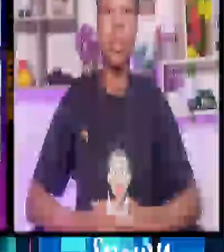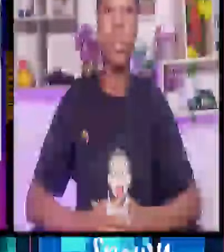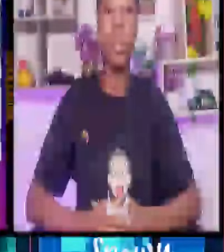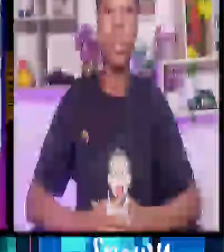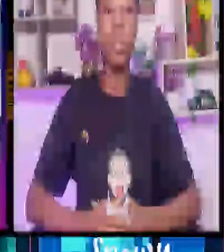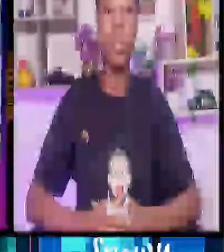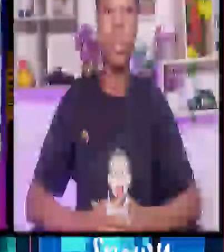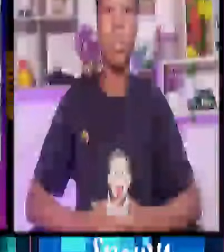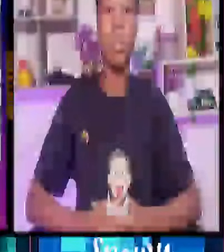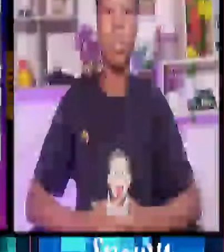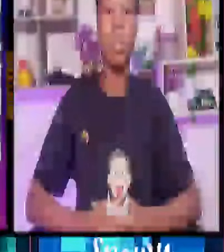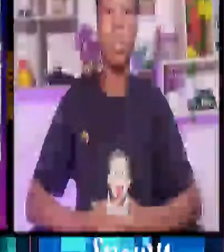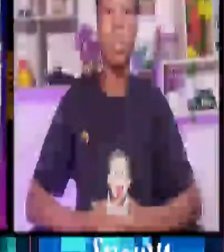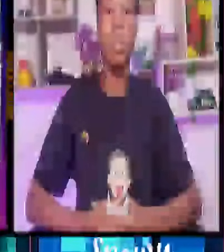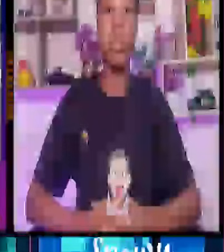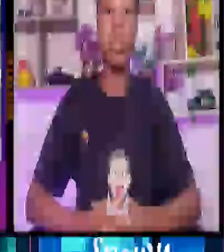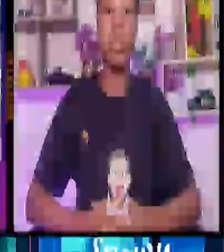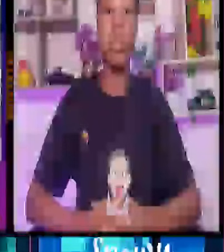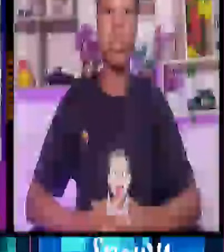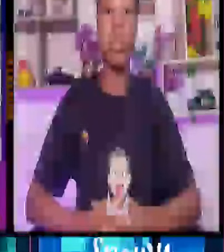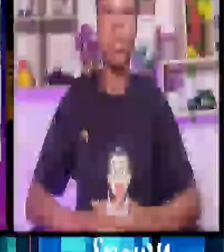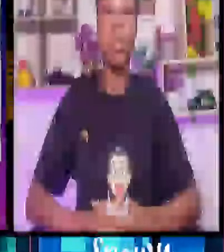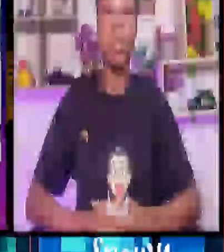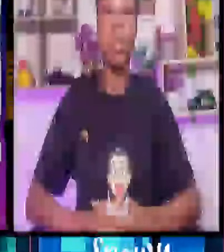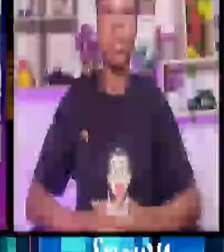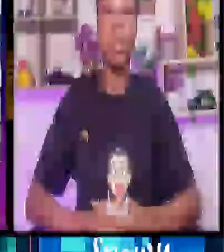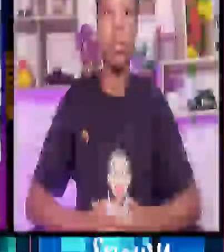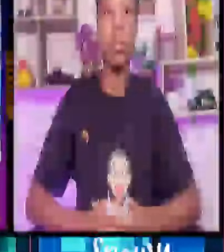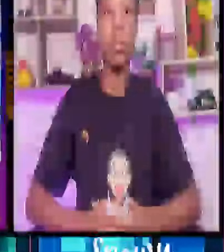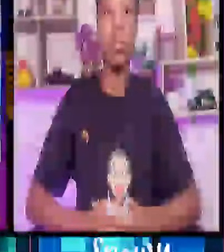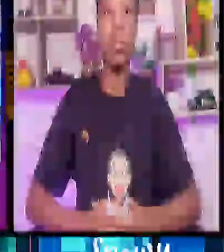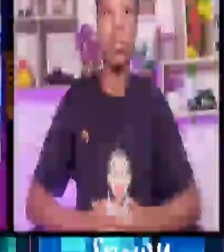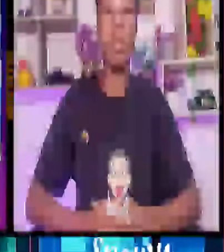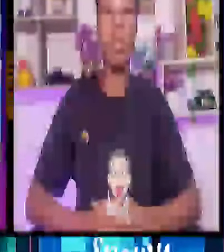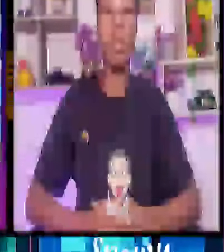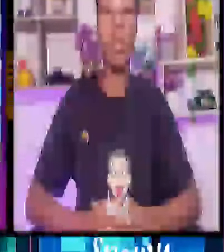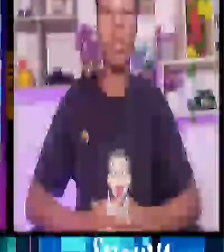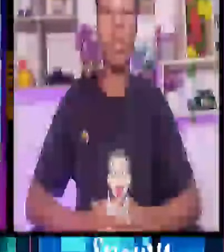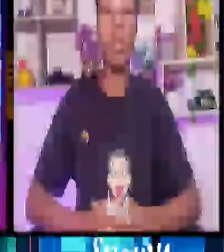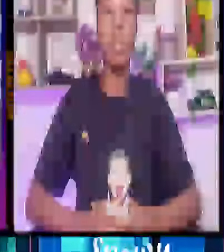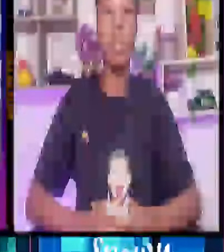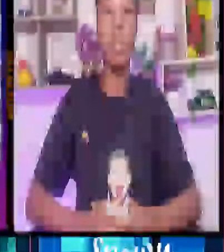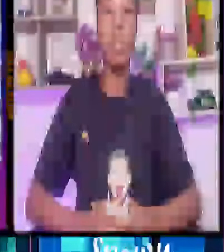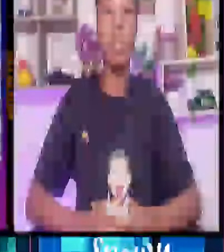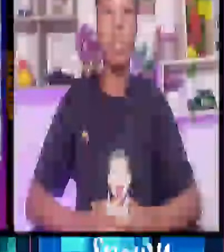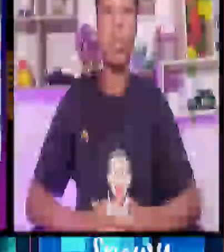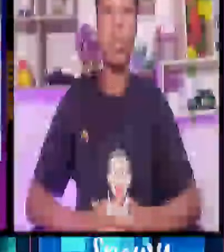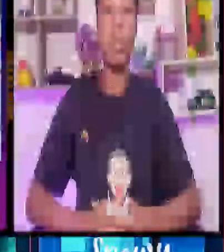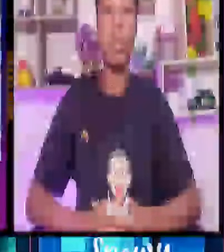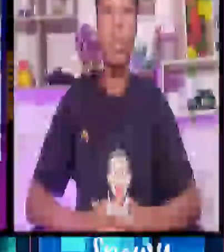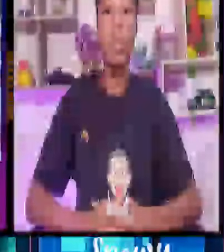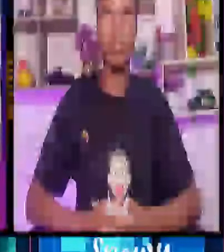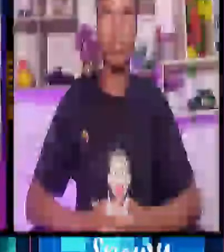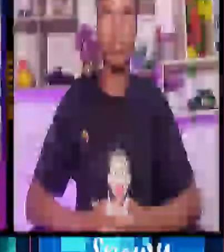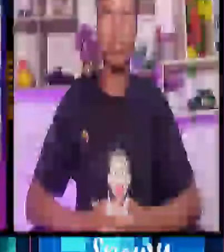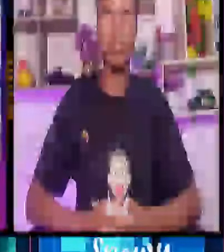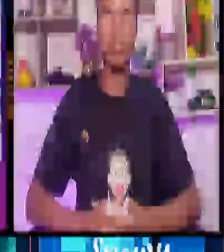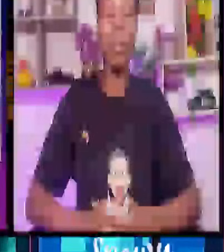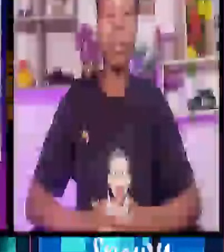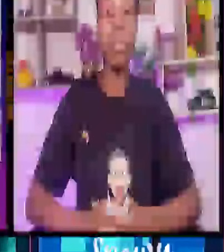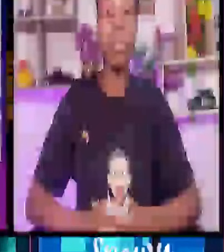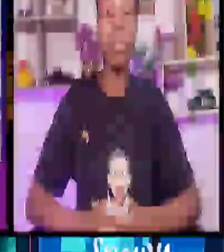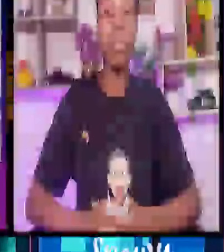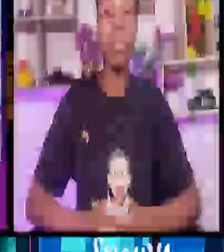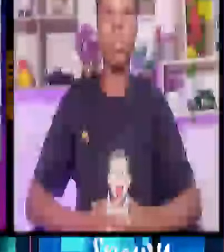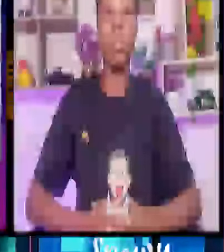No, he did and you not. agreed? He did not tell me this is what we're going to do. He never told me that. What was the briefing you had? If he